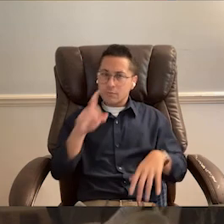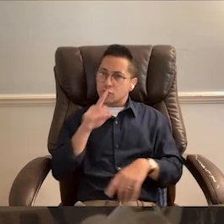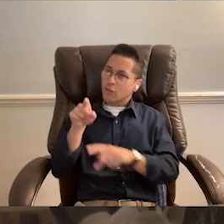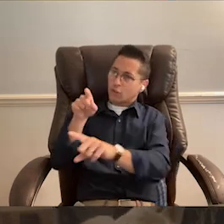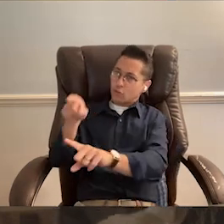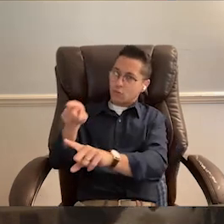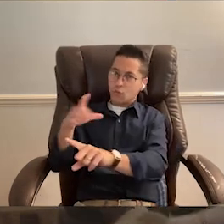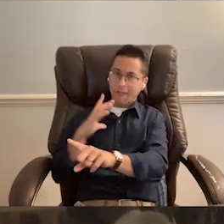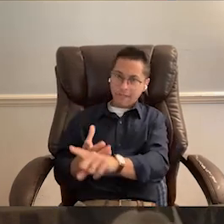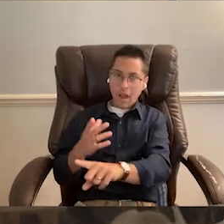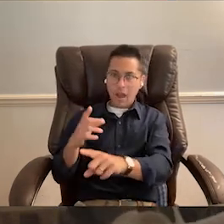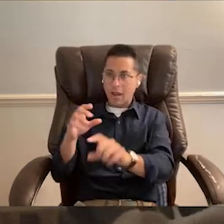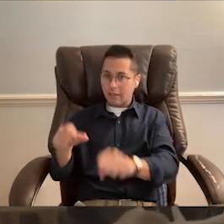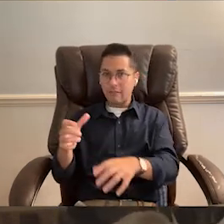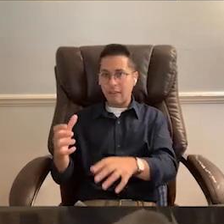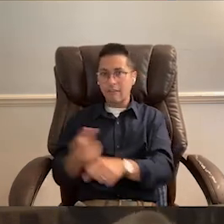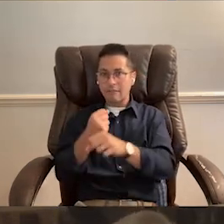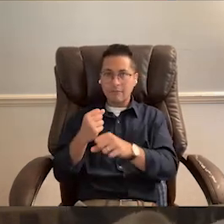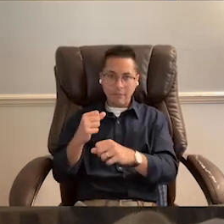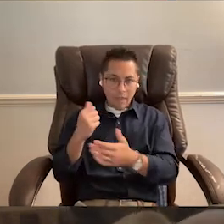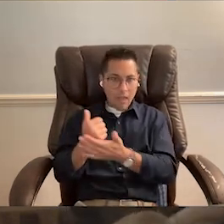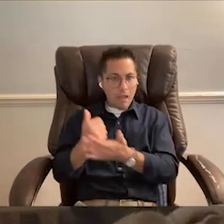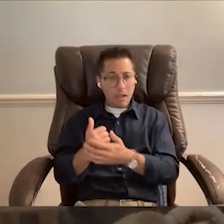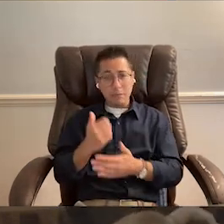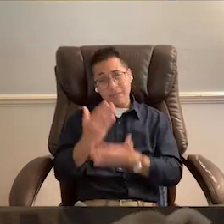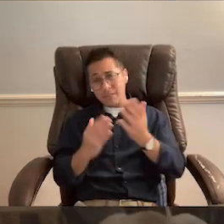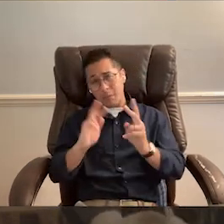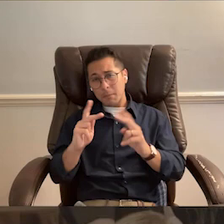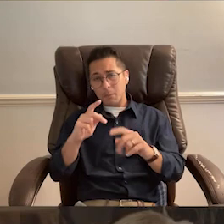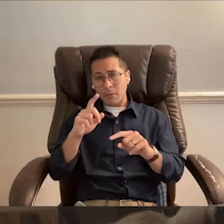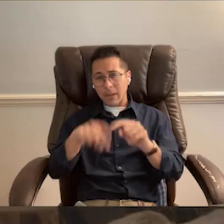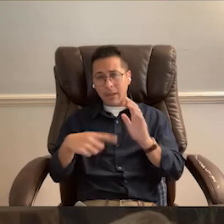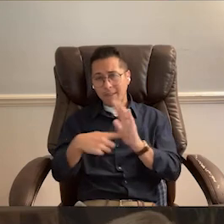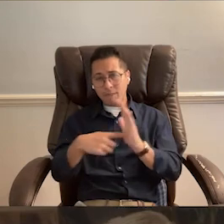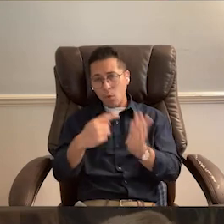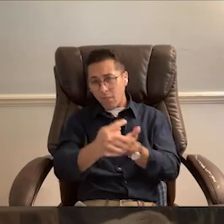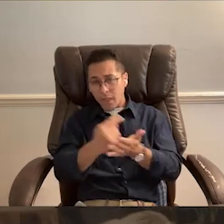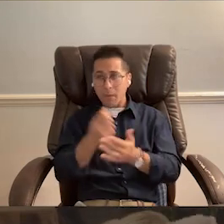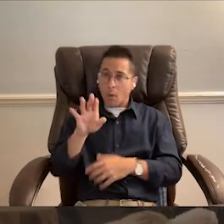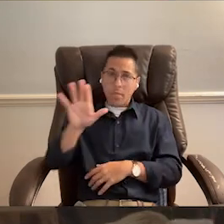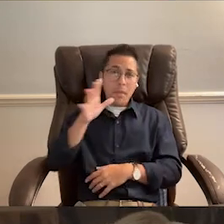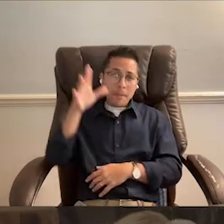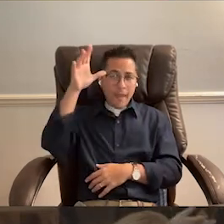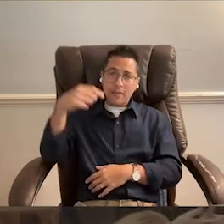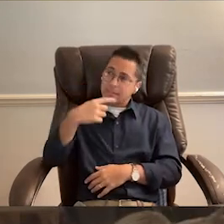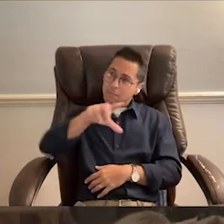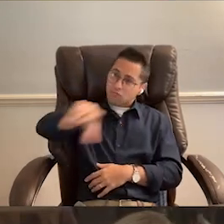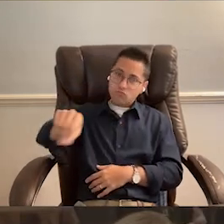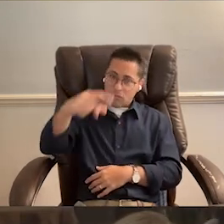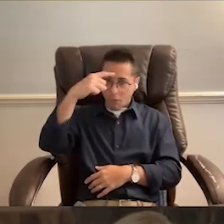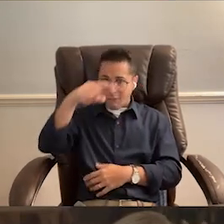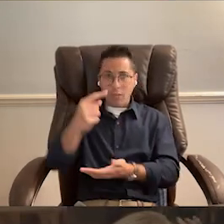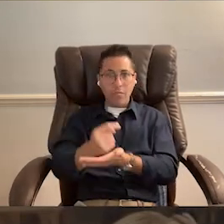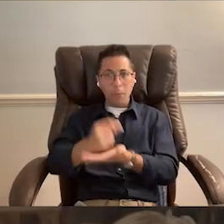group, or what can they do, can we do to make sure that they are okay to get help in any way? Because some